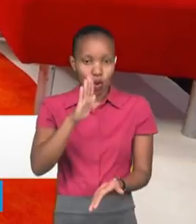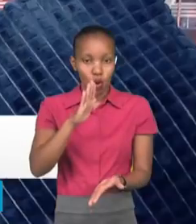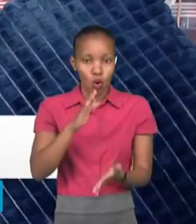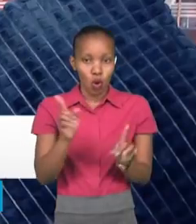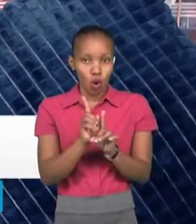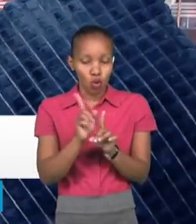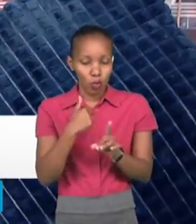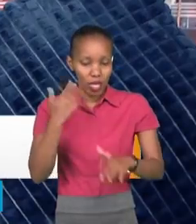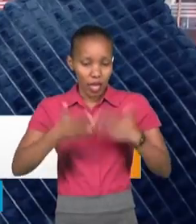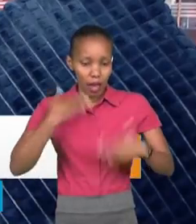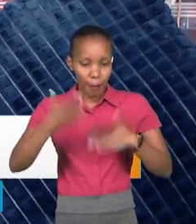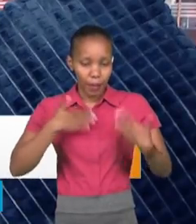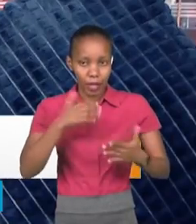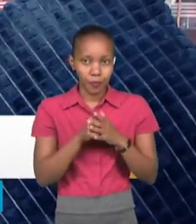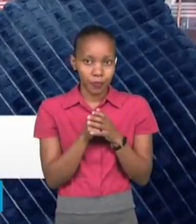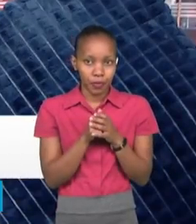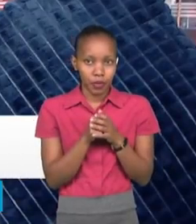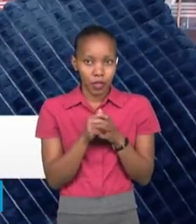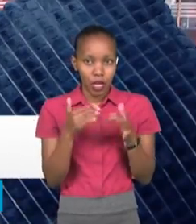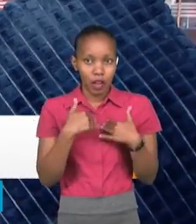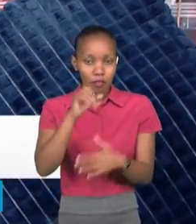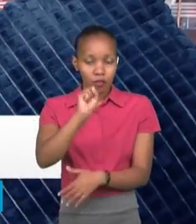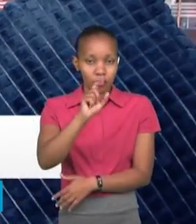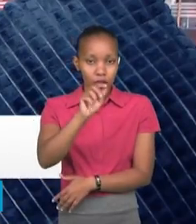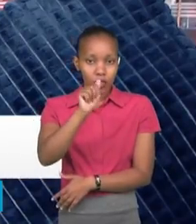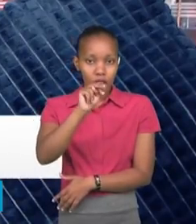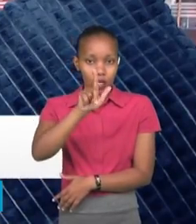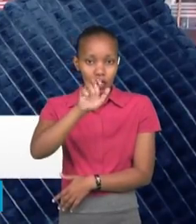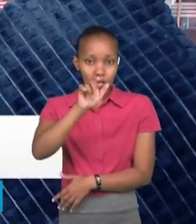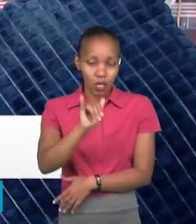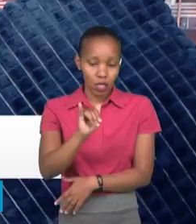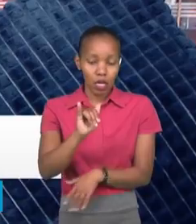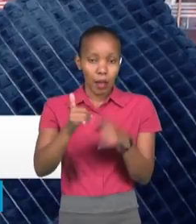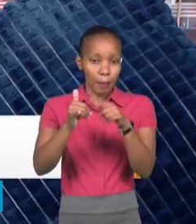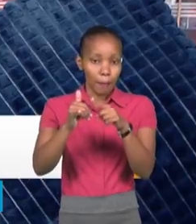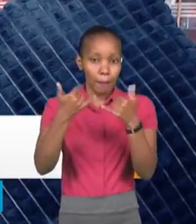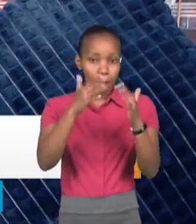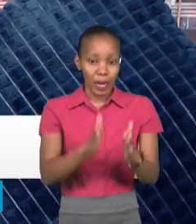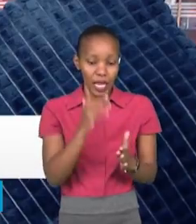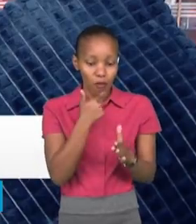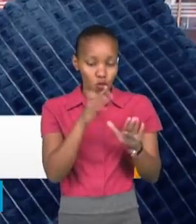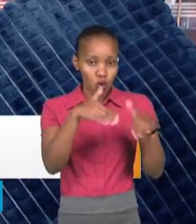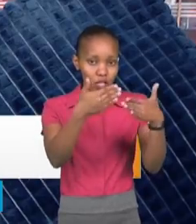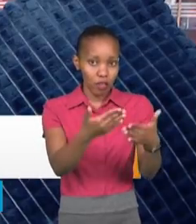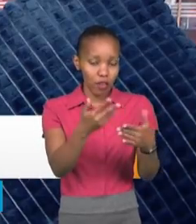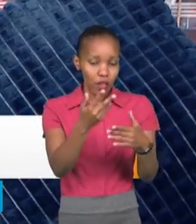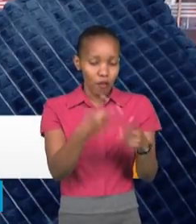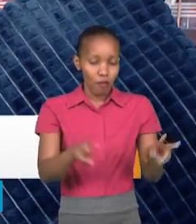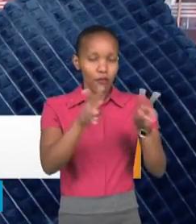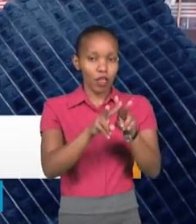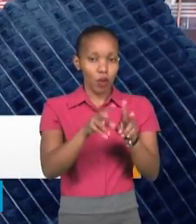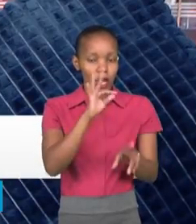I'm glad that we brought in Stanley Okumbi, who has actually given us invaluable experience.